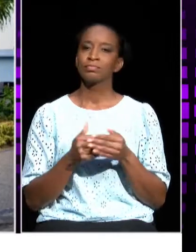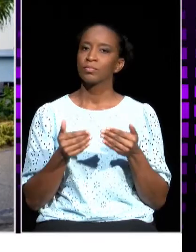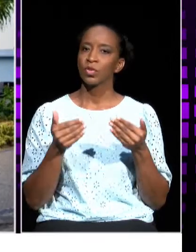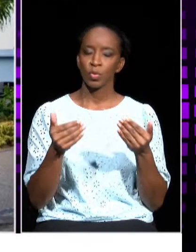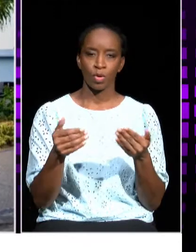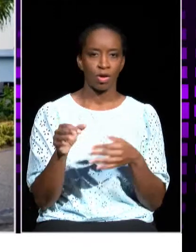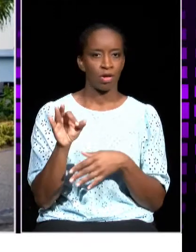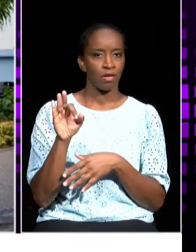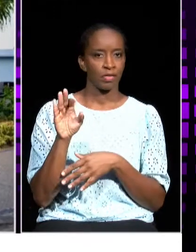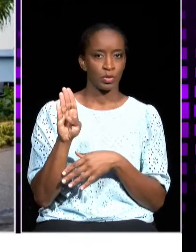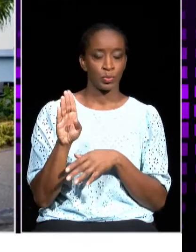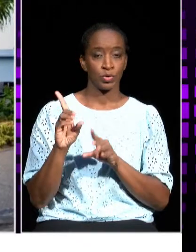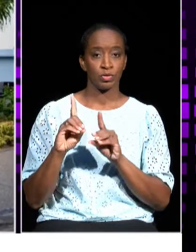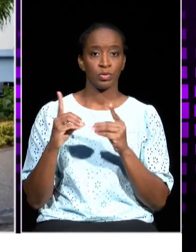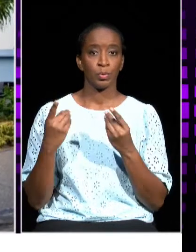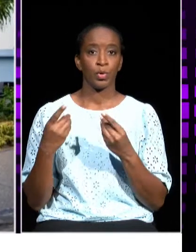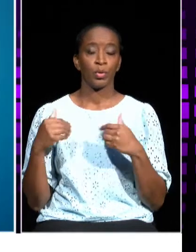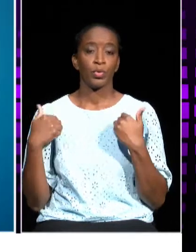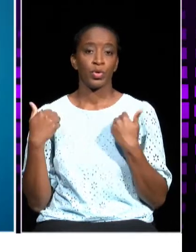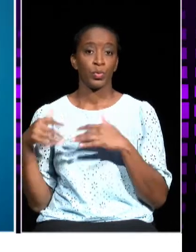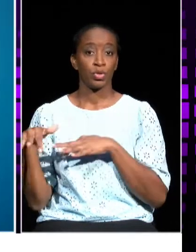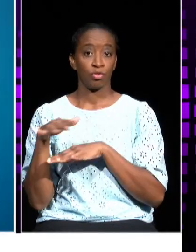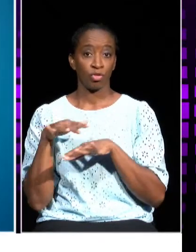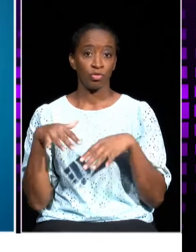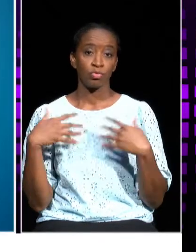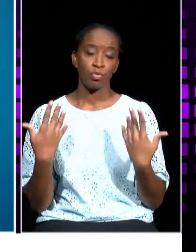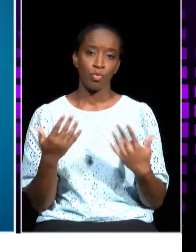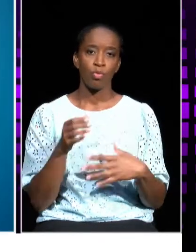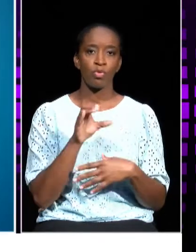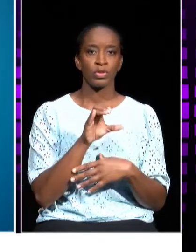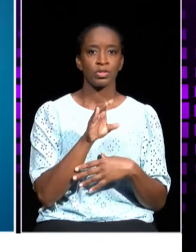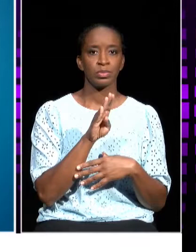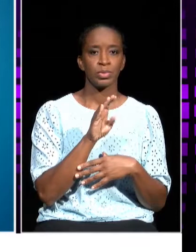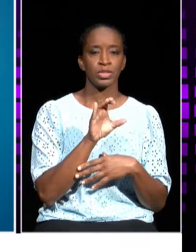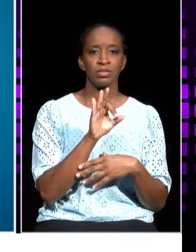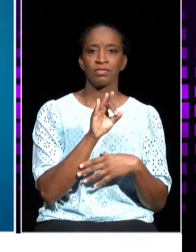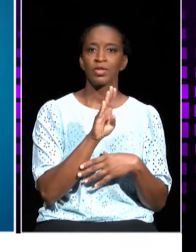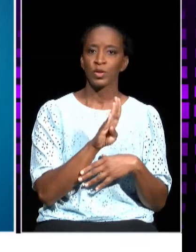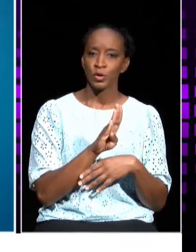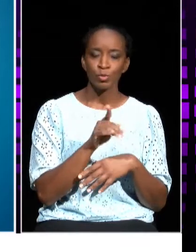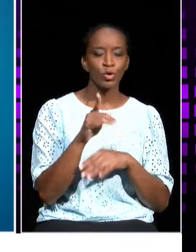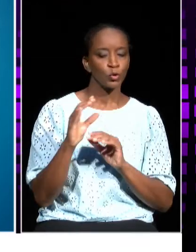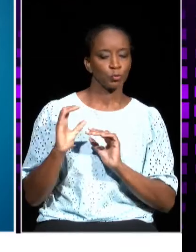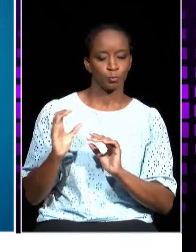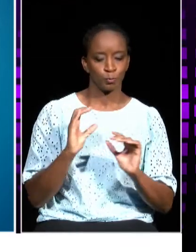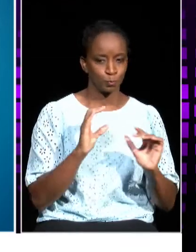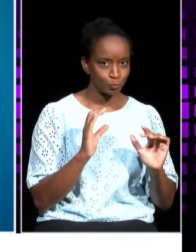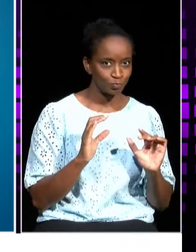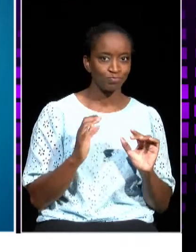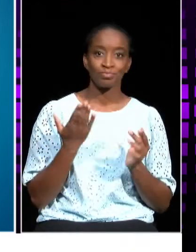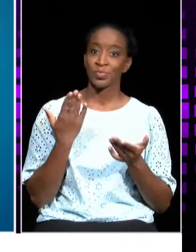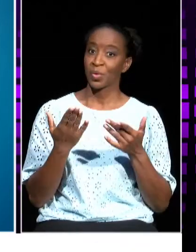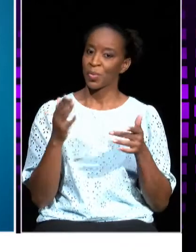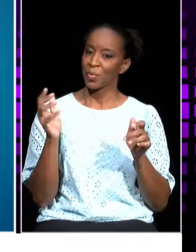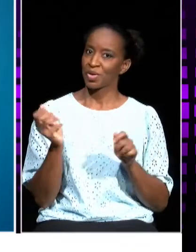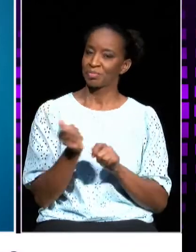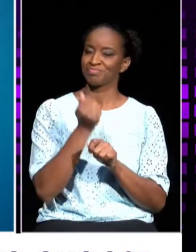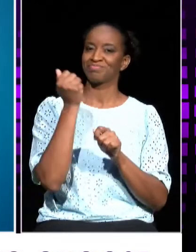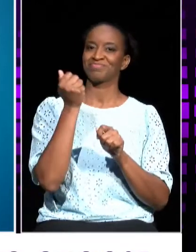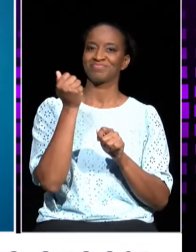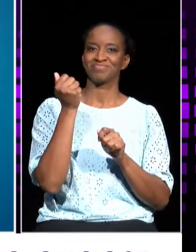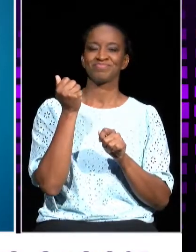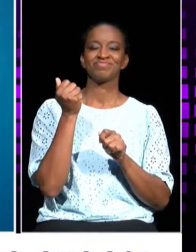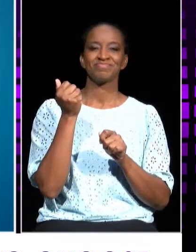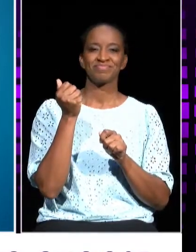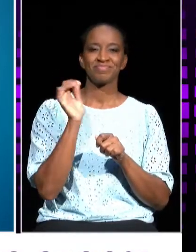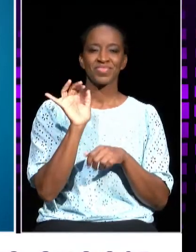Facebook to get your chance to win a prize. Now, we have quite an interesting panel today, and I'm really happy to have them on board with us